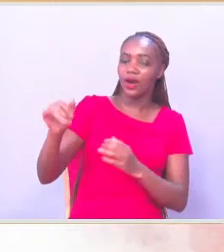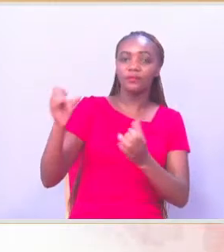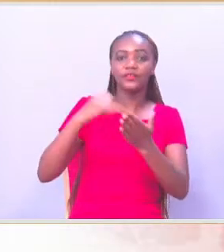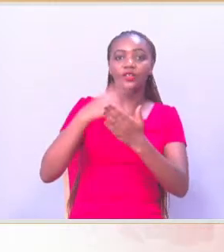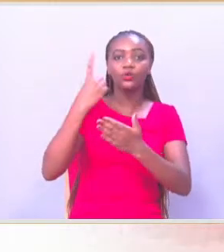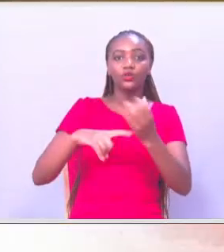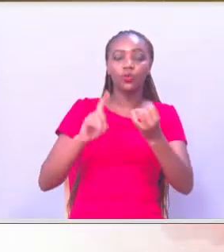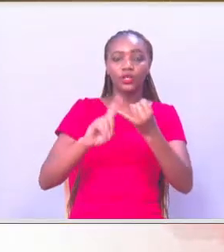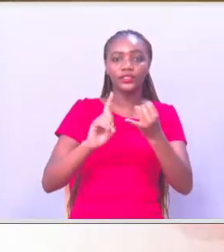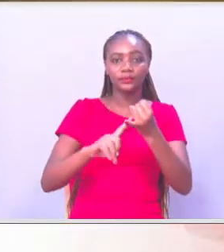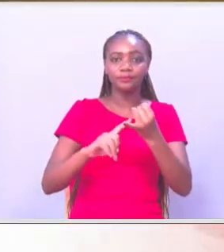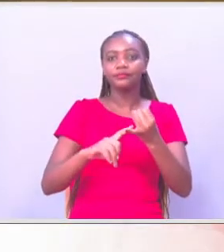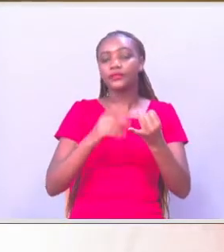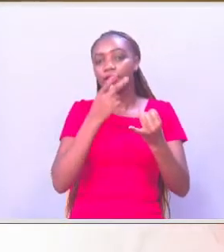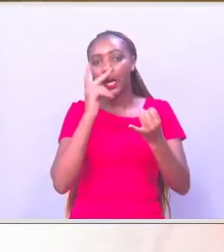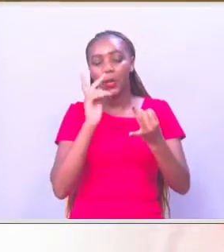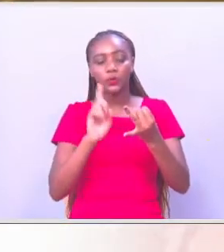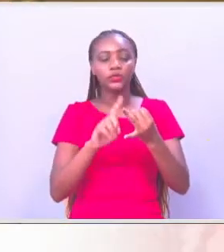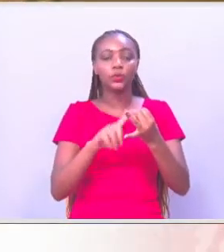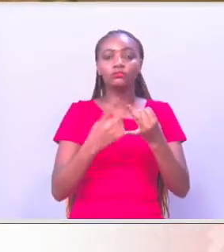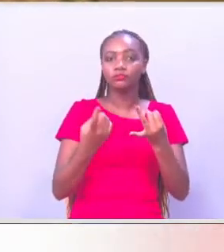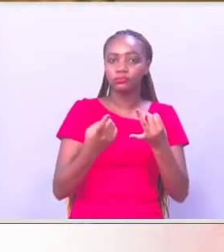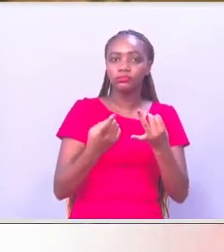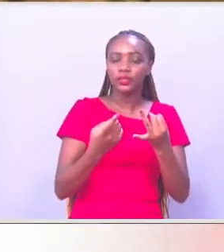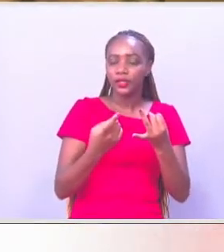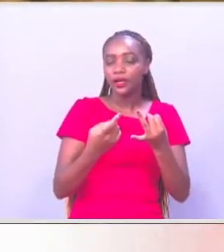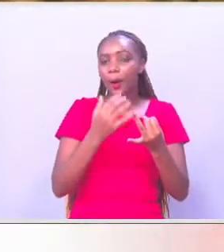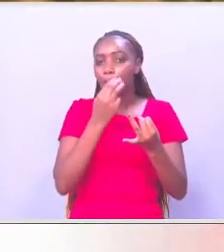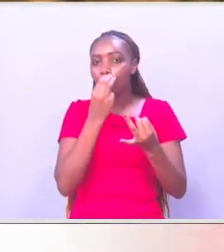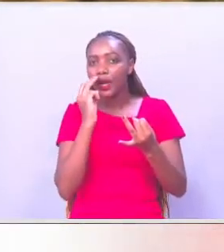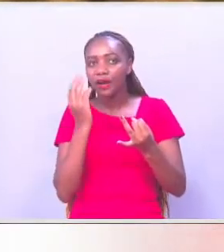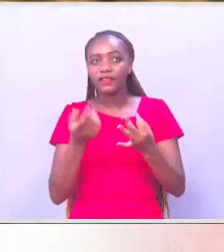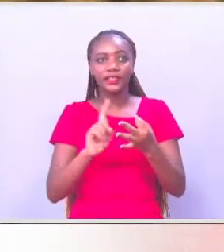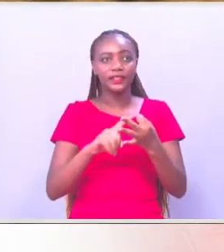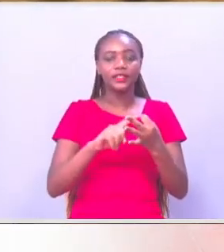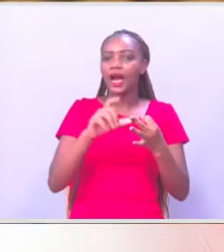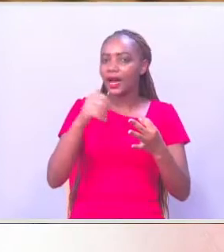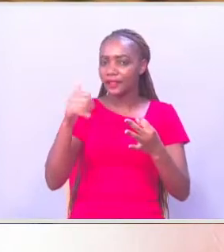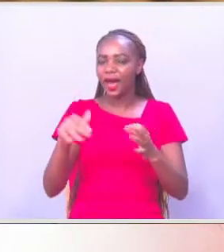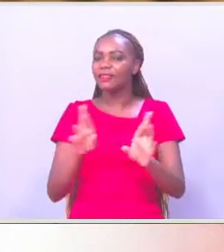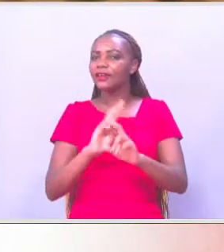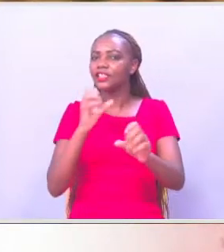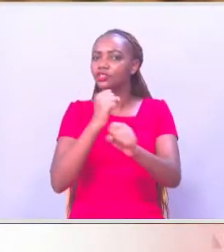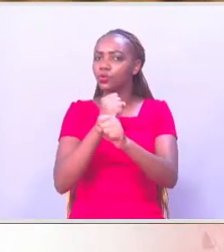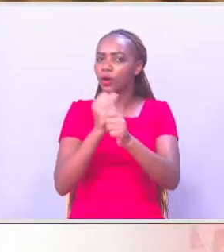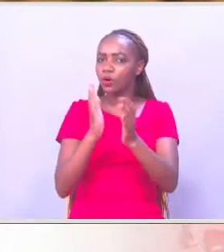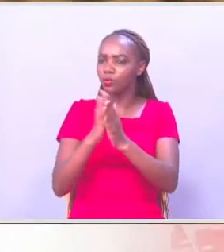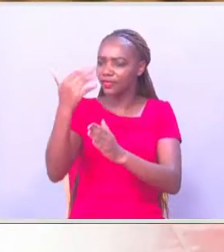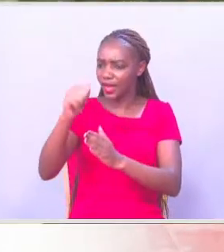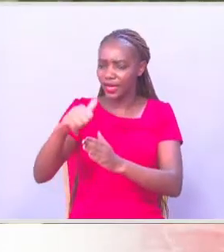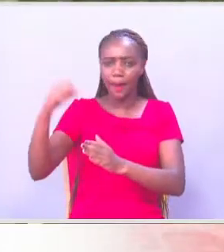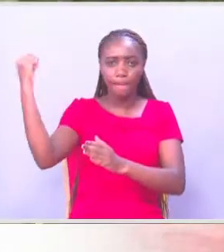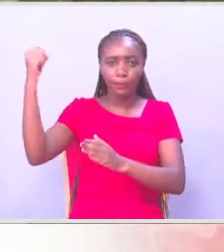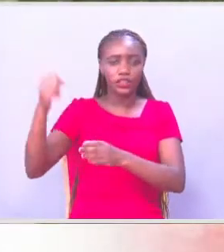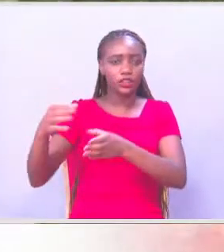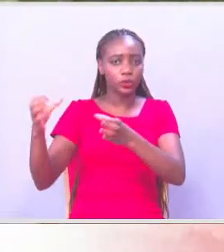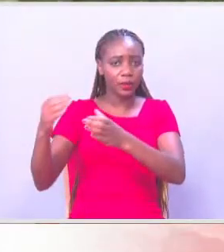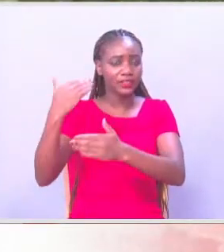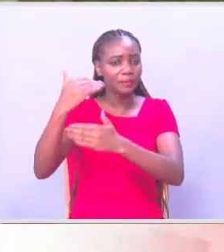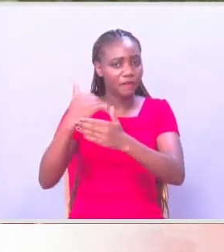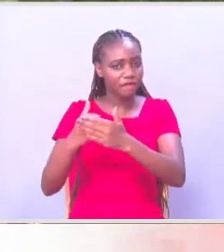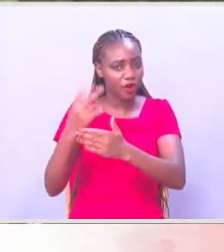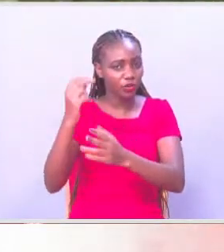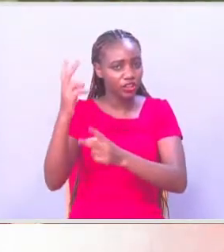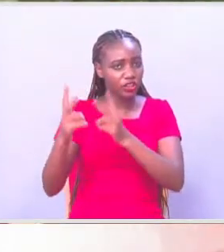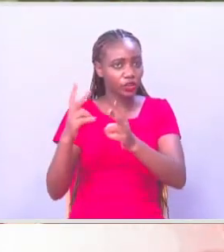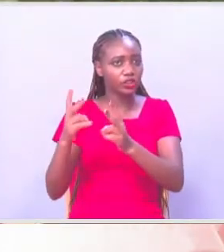Party, KANU, Ford Kenya, ANC, is open to working with any political parties ahead of next year's general election.